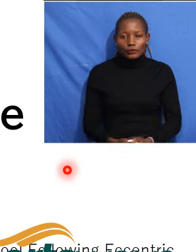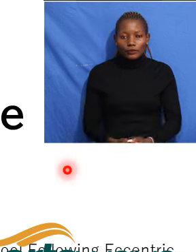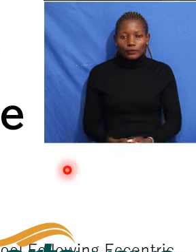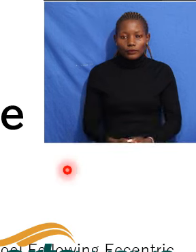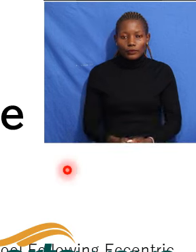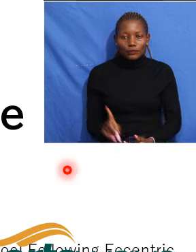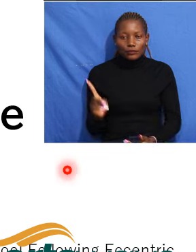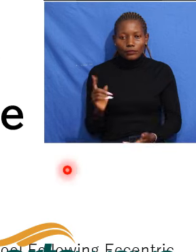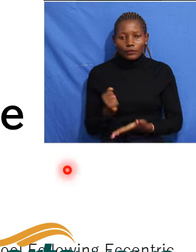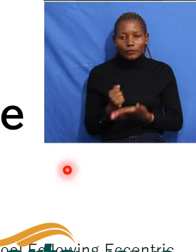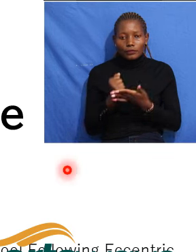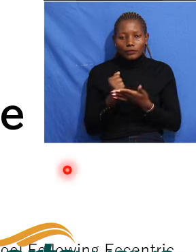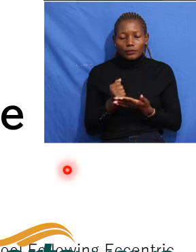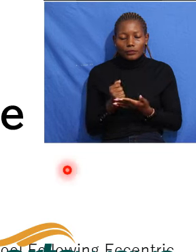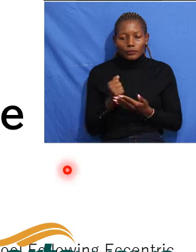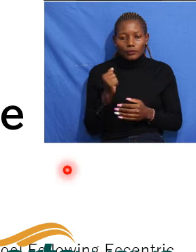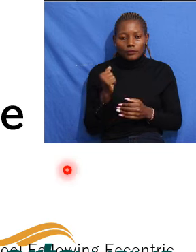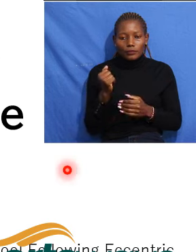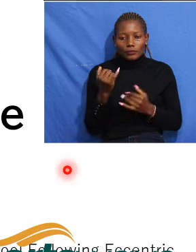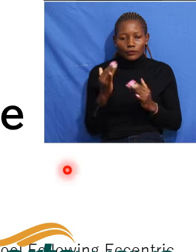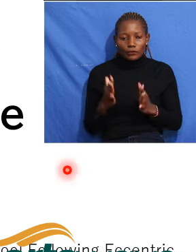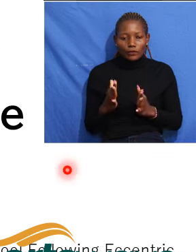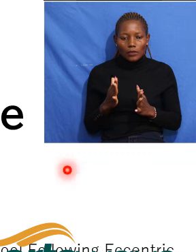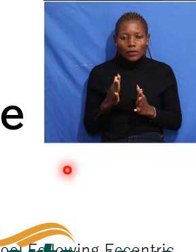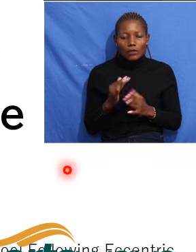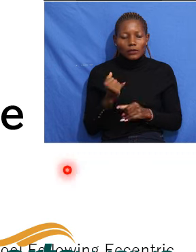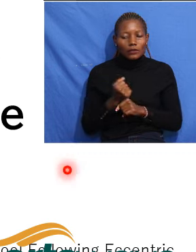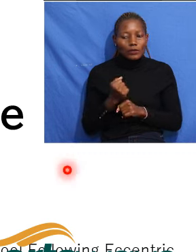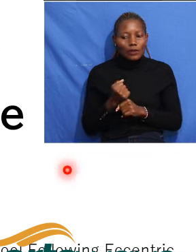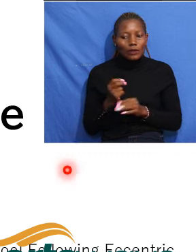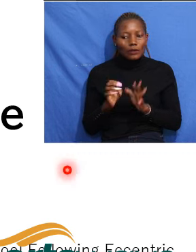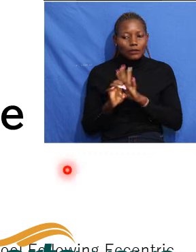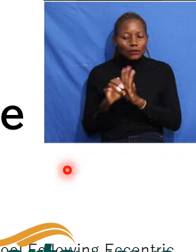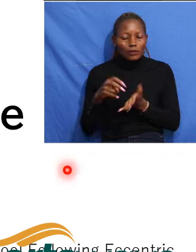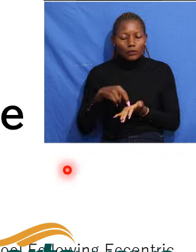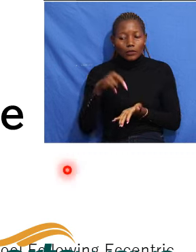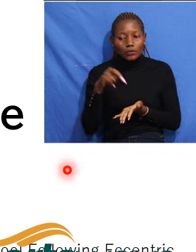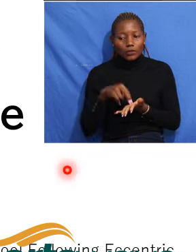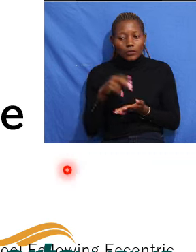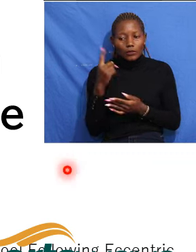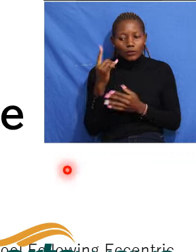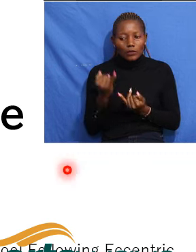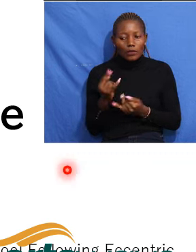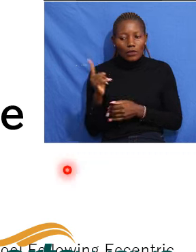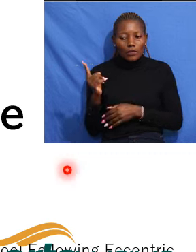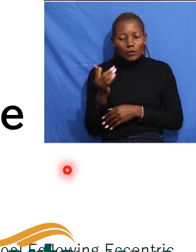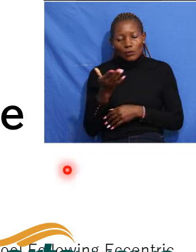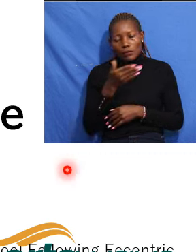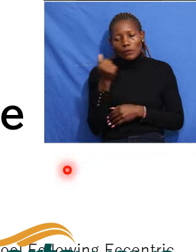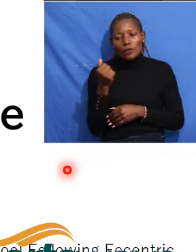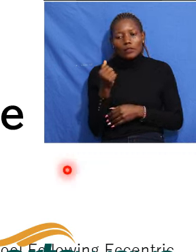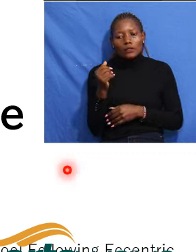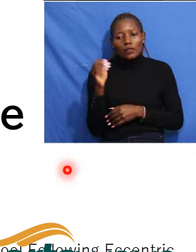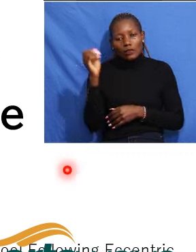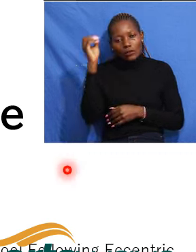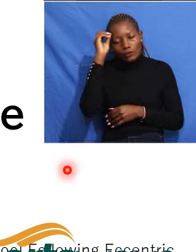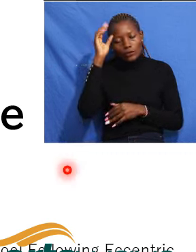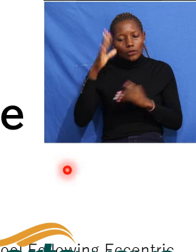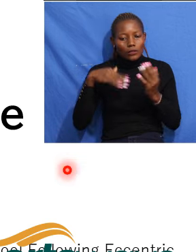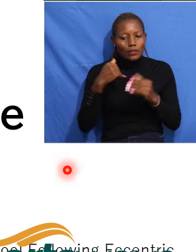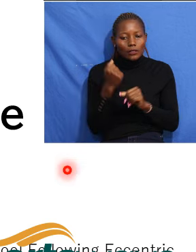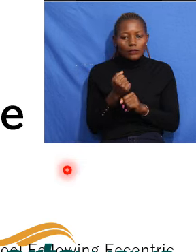performance, such as jumping. So foam rolling might be, for now, a better option than just doing a